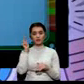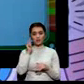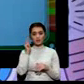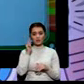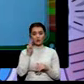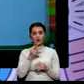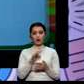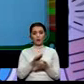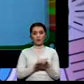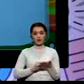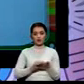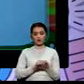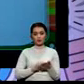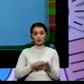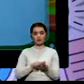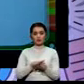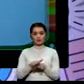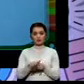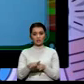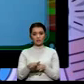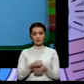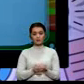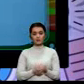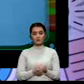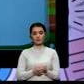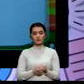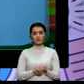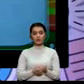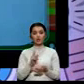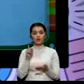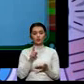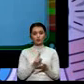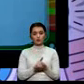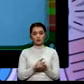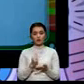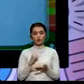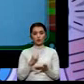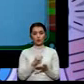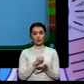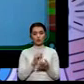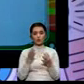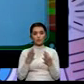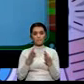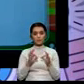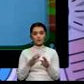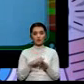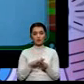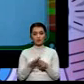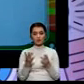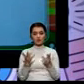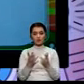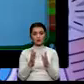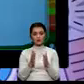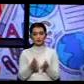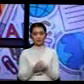darslarimizda bir necha marotaba bajarganmiz. Demak, ushbu topshiriqlarni o'zingiz mustaqil bajarishingiz